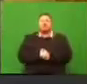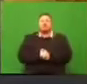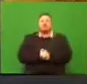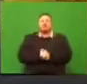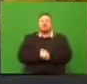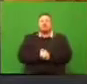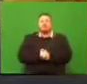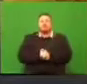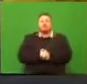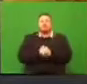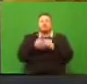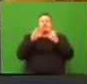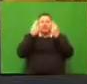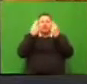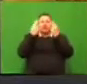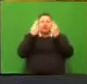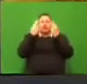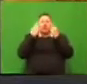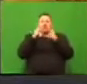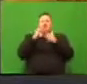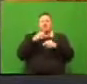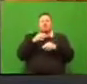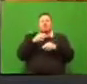Honourable Dr. MJ Sobhe.